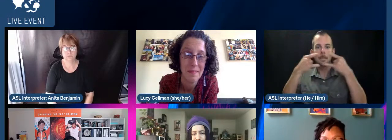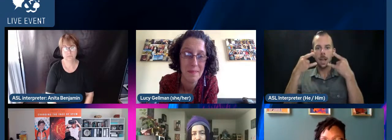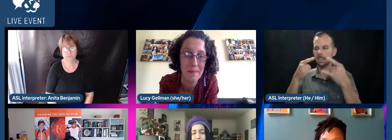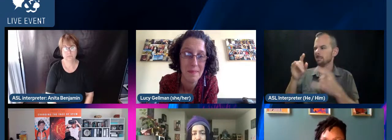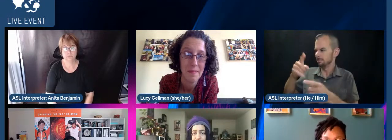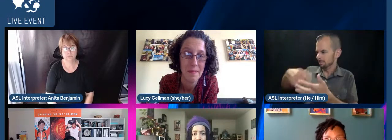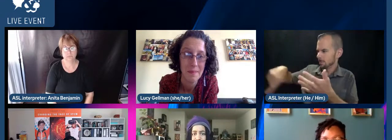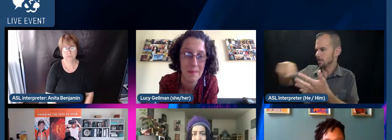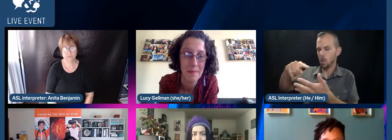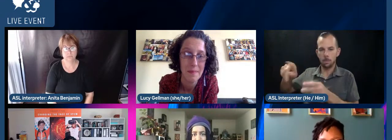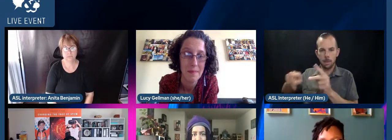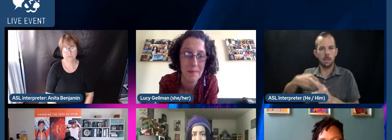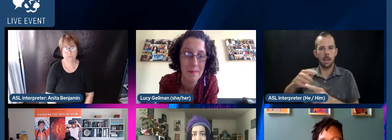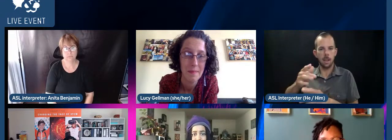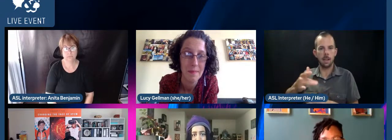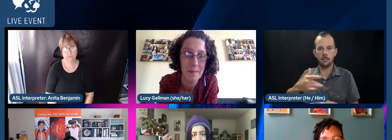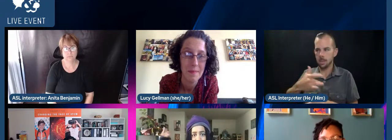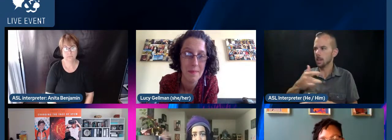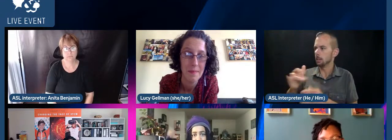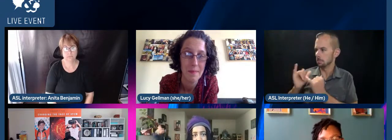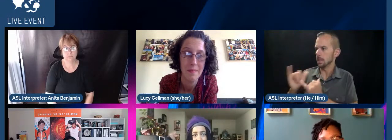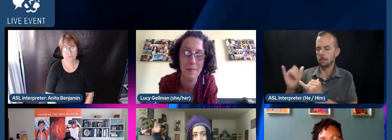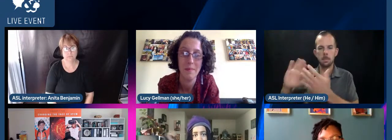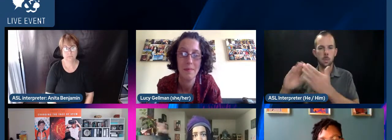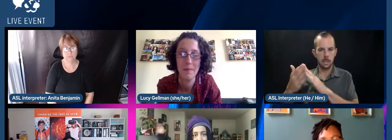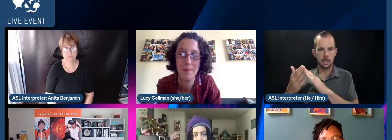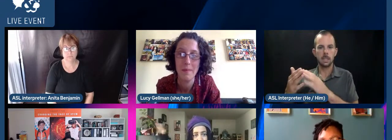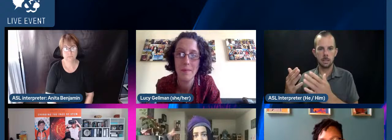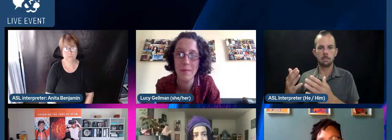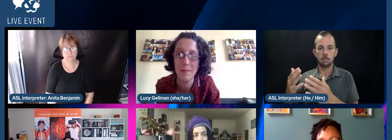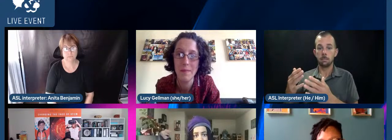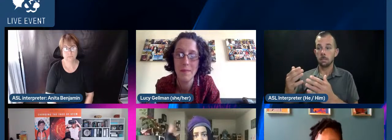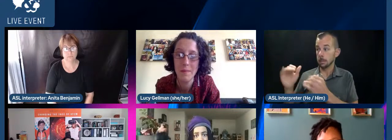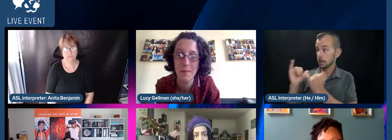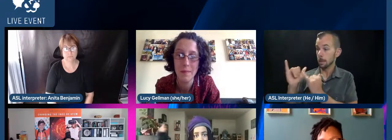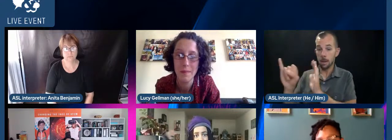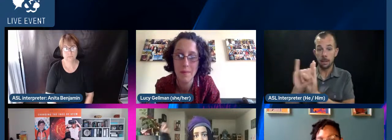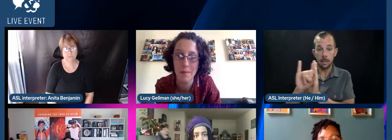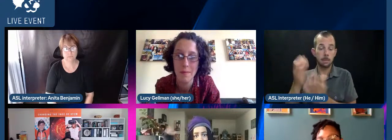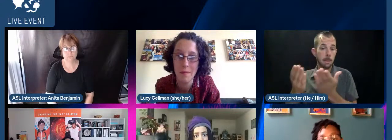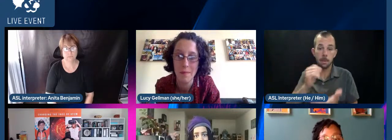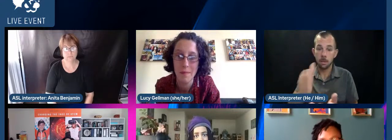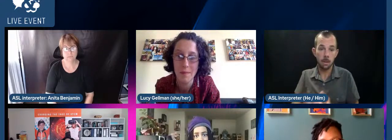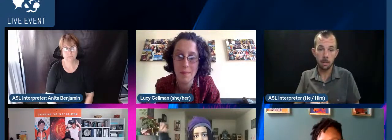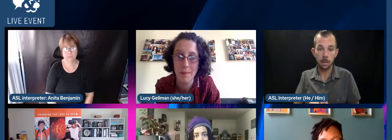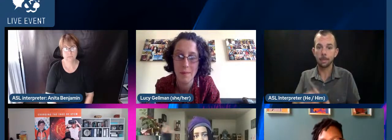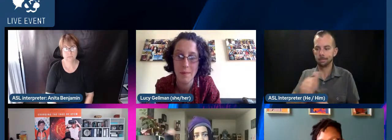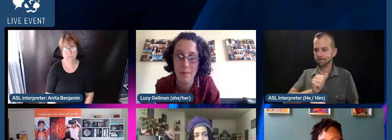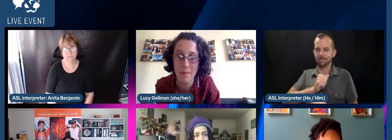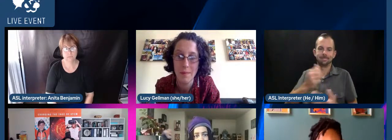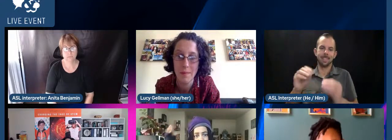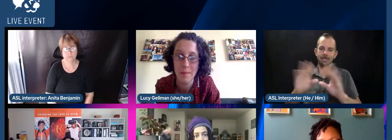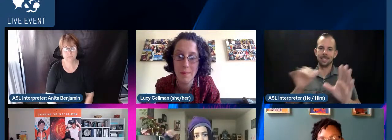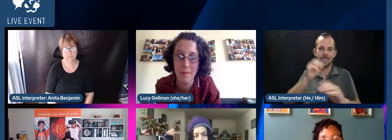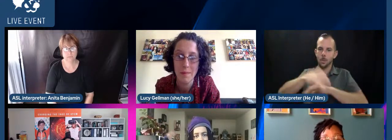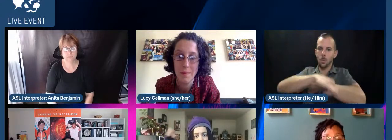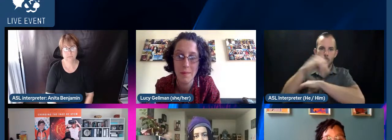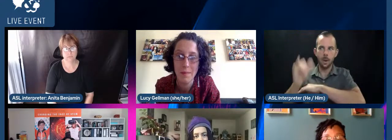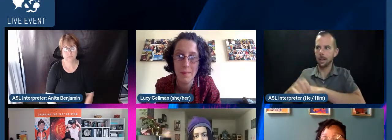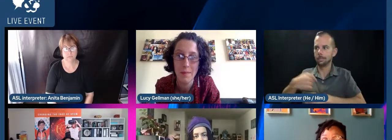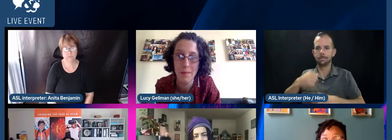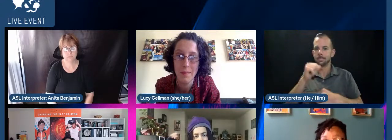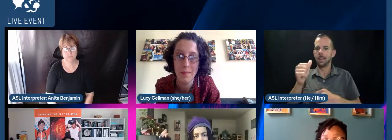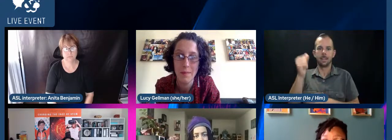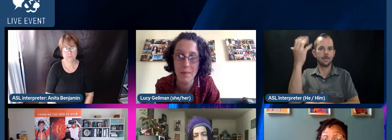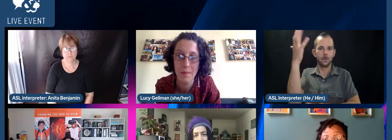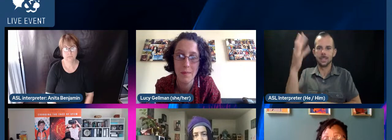with them. You know, like I don't necessarily share identity groups with them. You know, like I am not an orca whale. I am not a blade of grass. I am not a tree. But